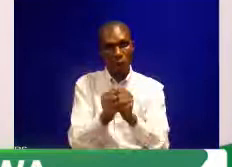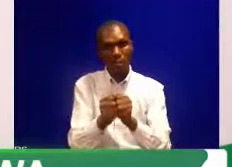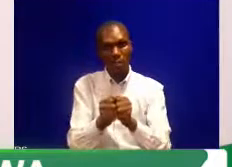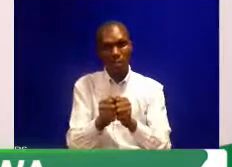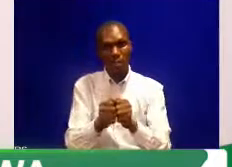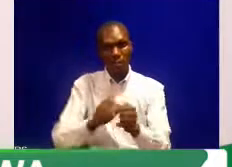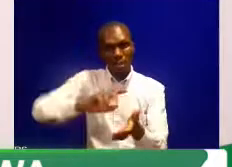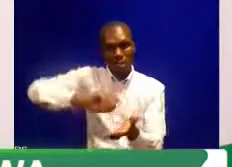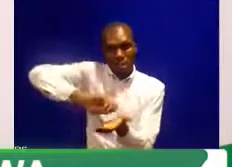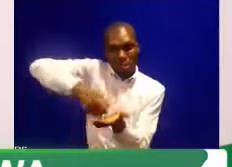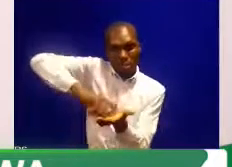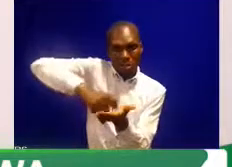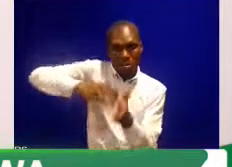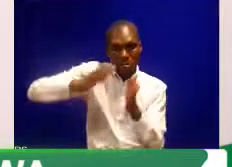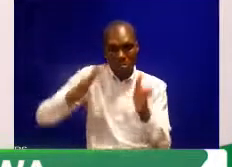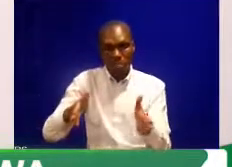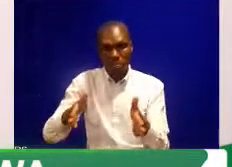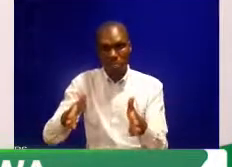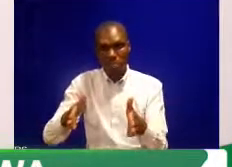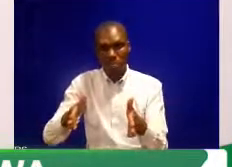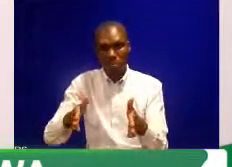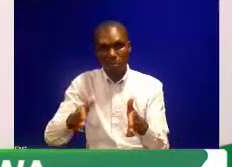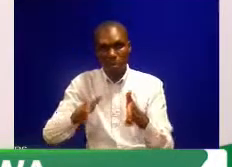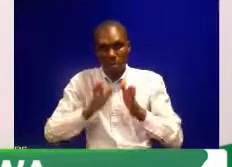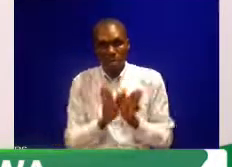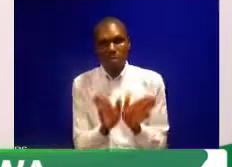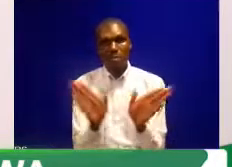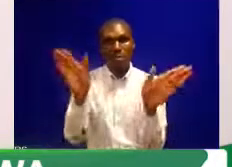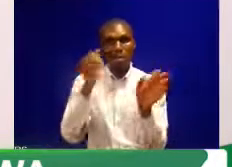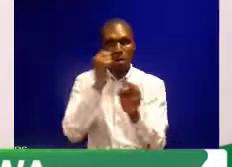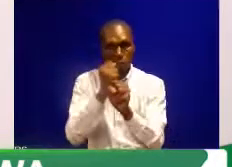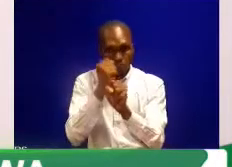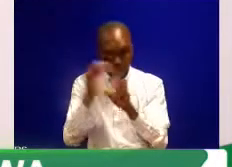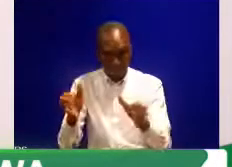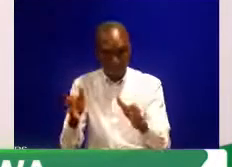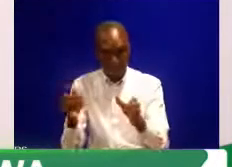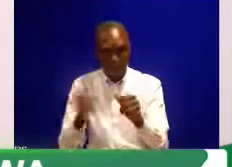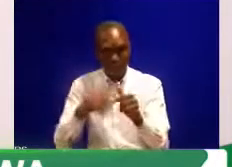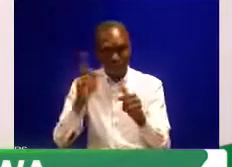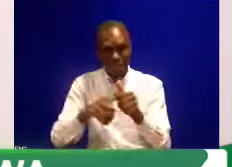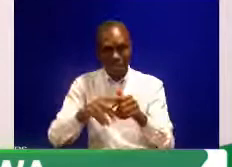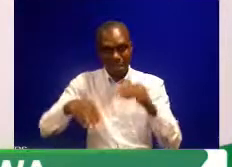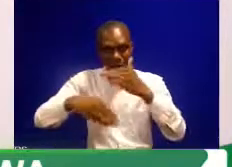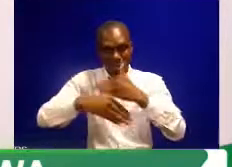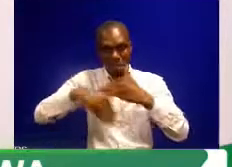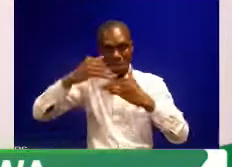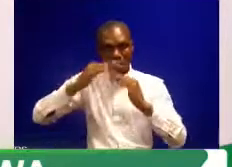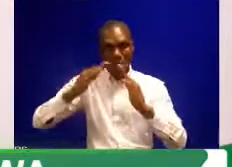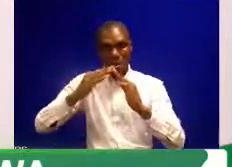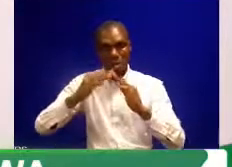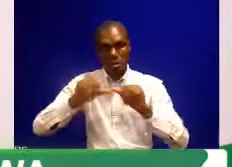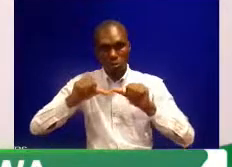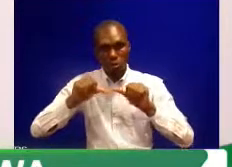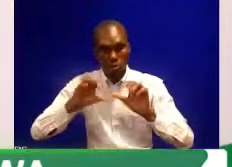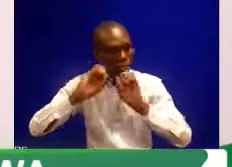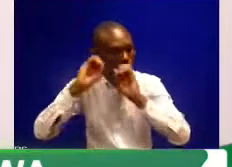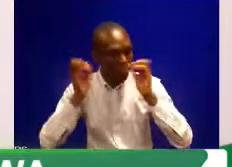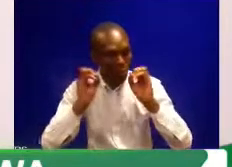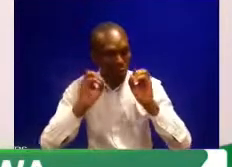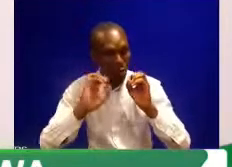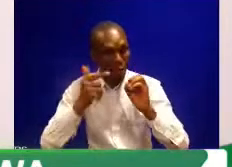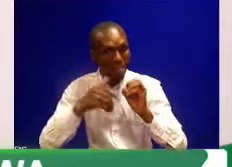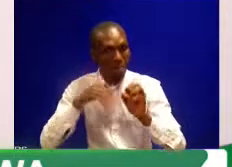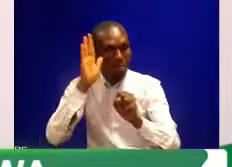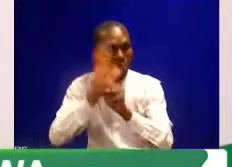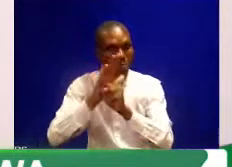numuri kiobotambe ase ensemo ya public works, uyote babu na obogachi umburi uchikogendra, weka ama ngana au